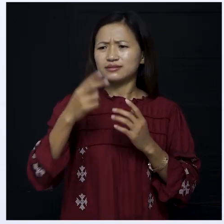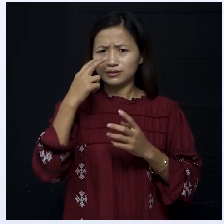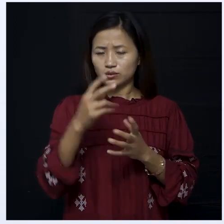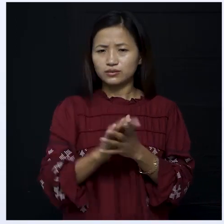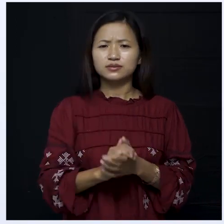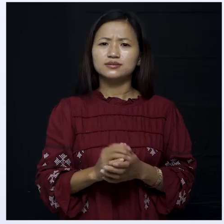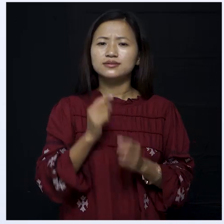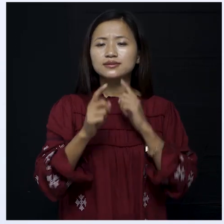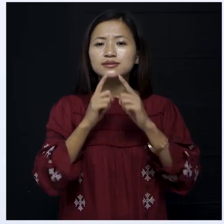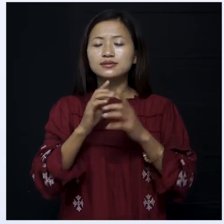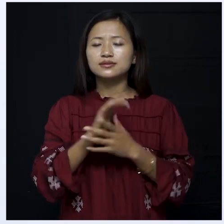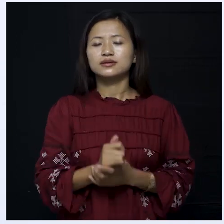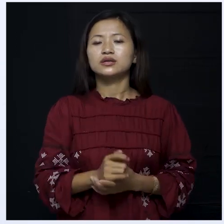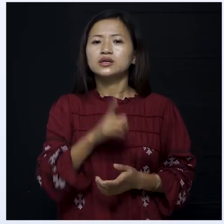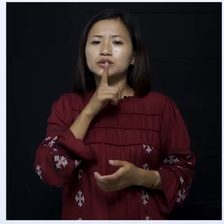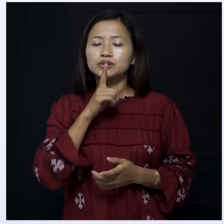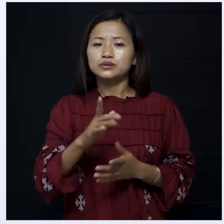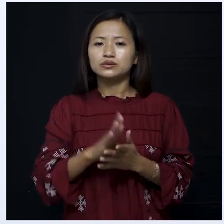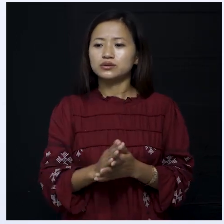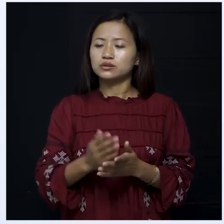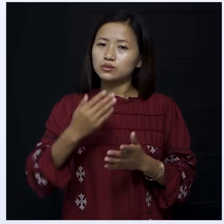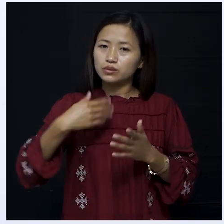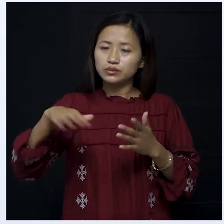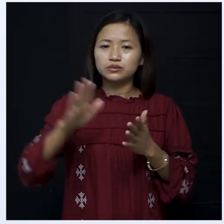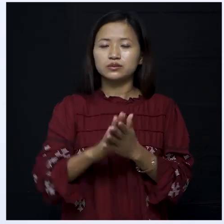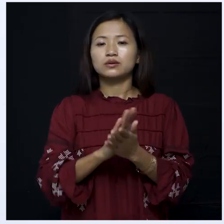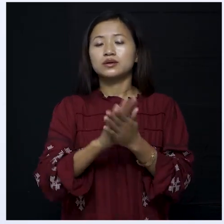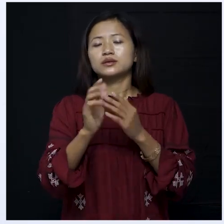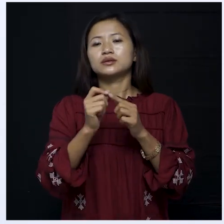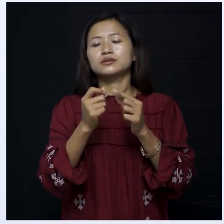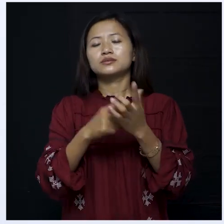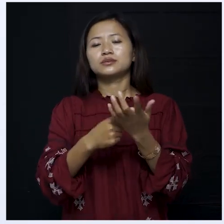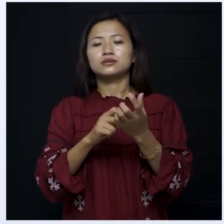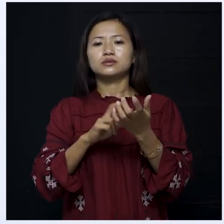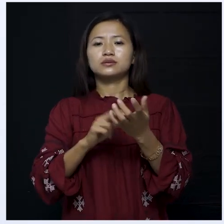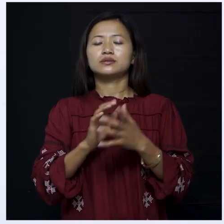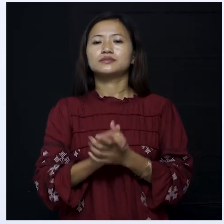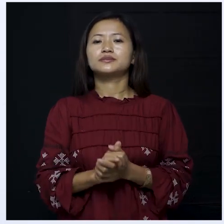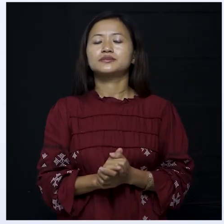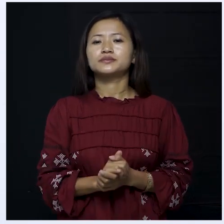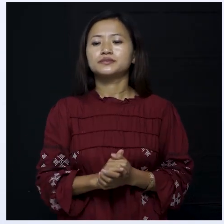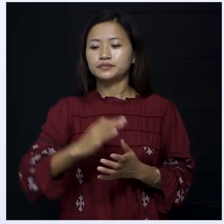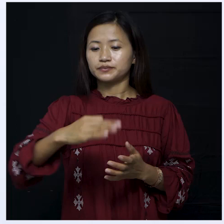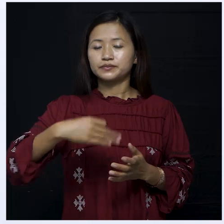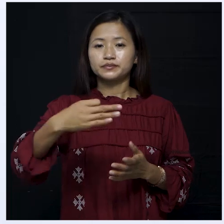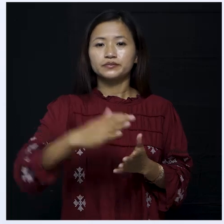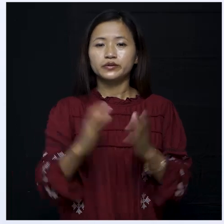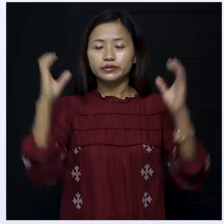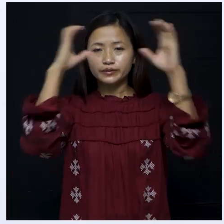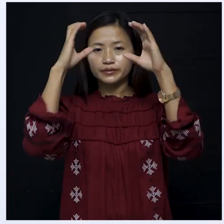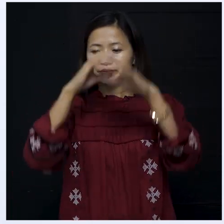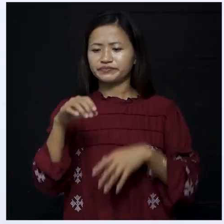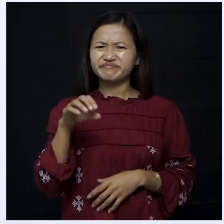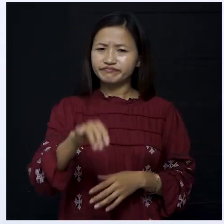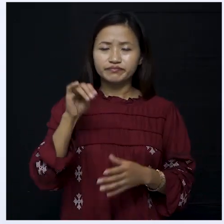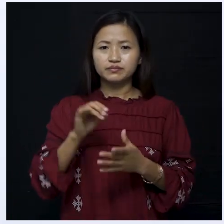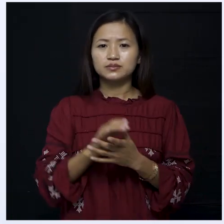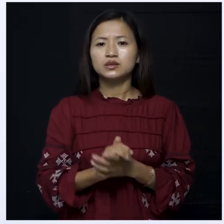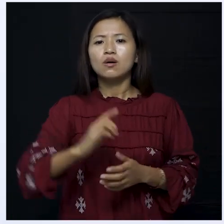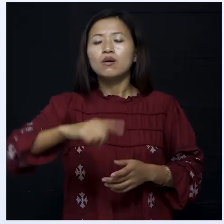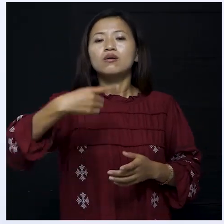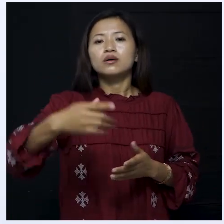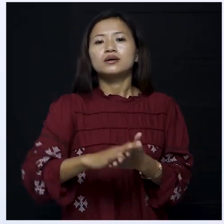Because that is something that you are very sure it is going to happen in the future. So remember, you need not get confused here. You are